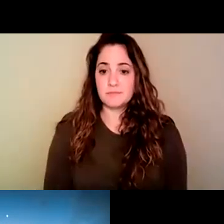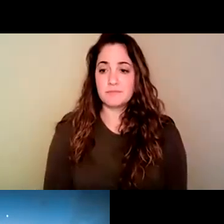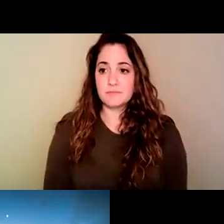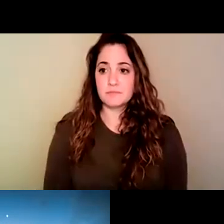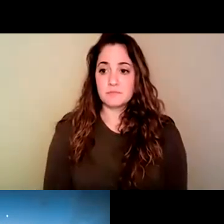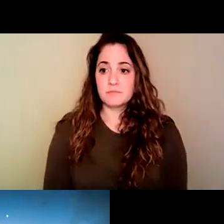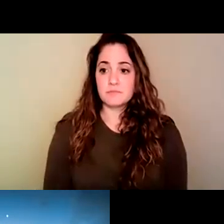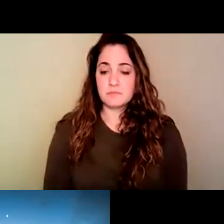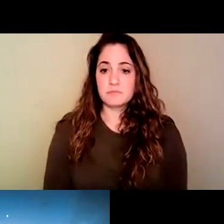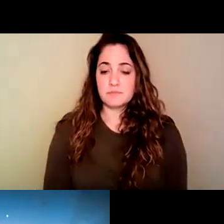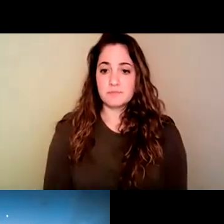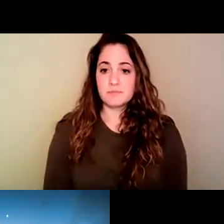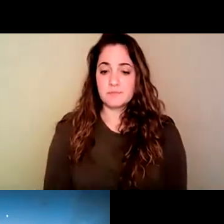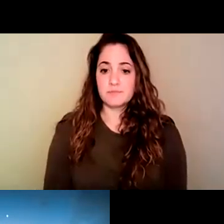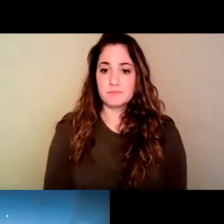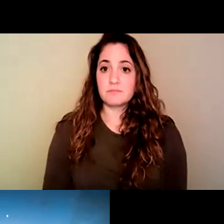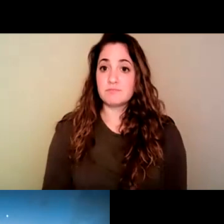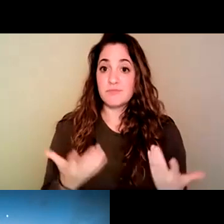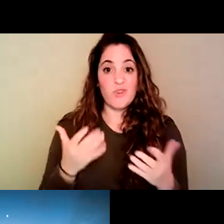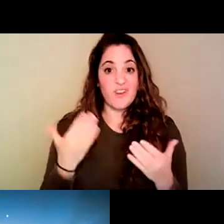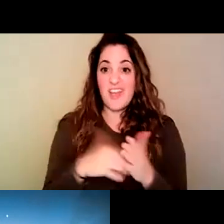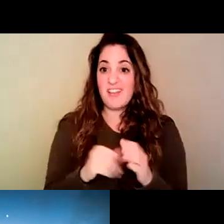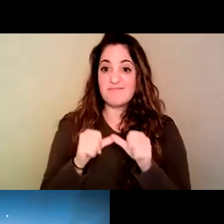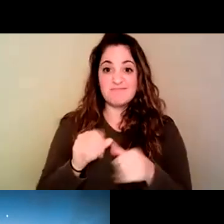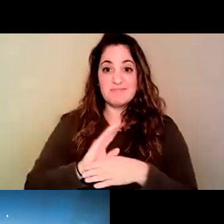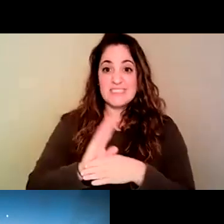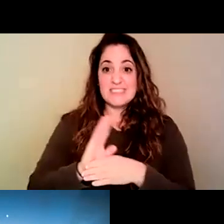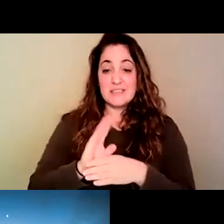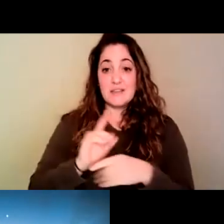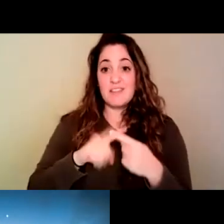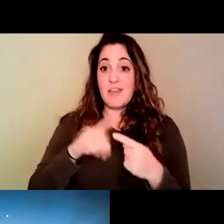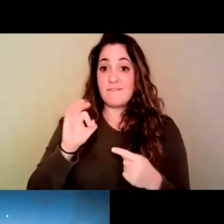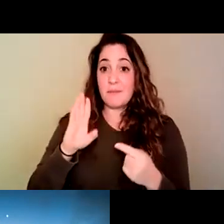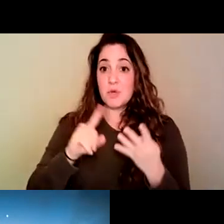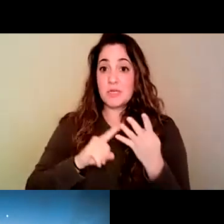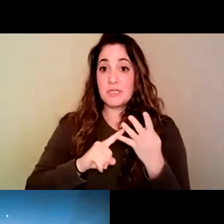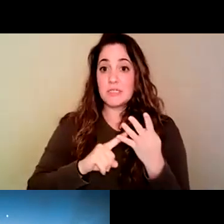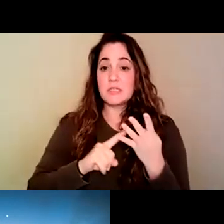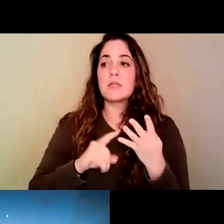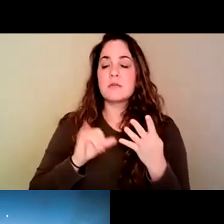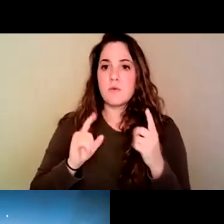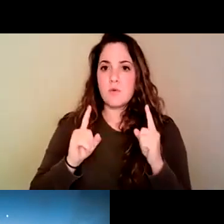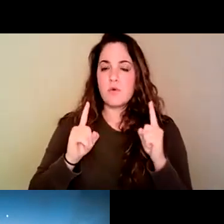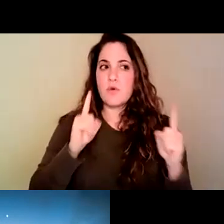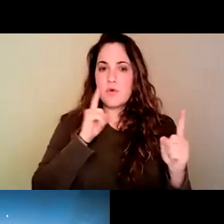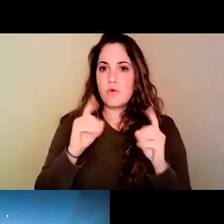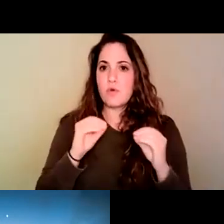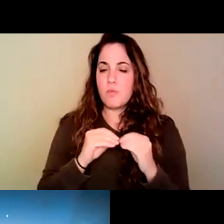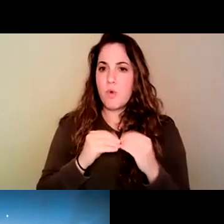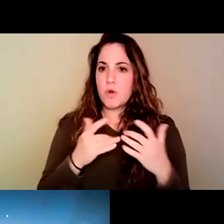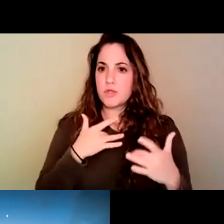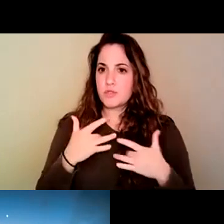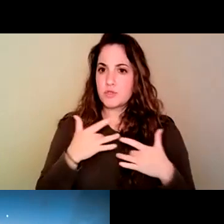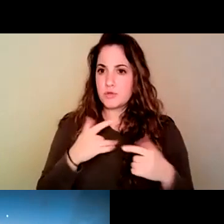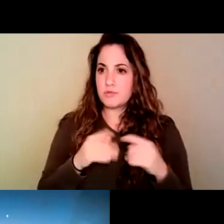busy as you know we started. And then towards the end of February, we again got to hear concerns and planning